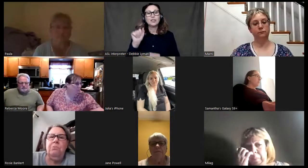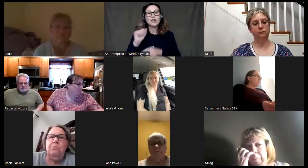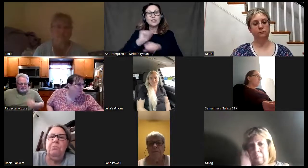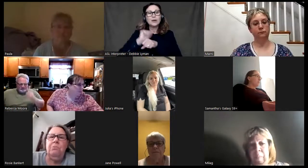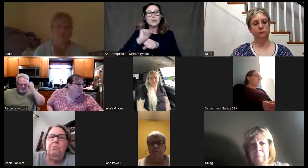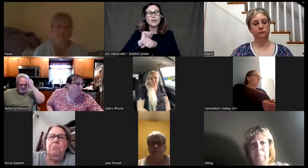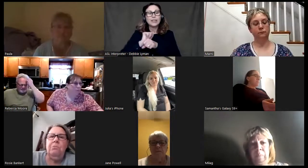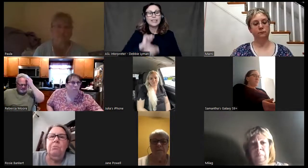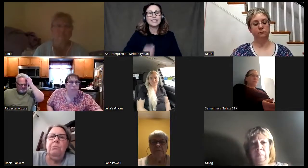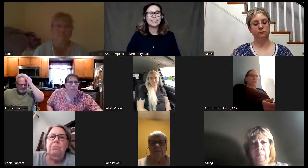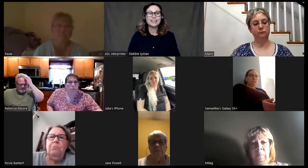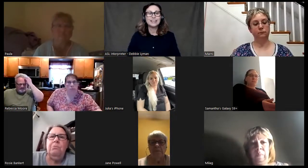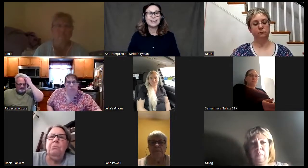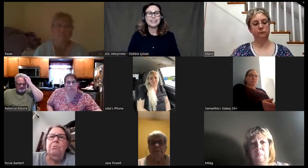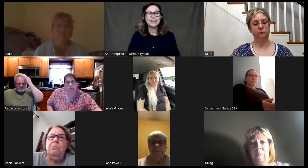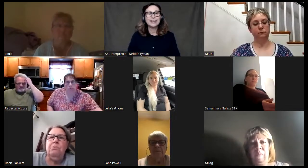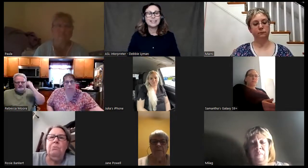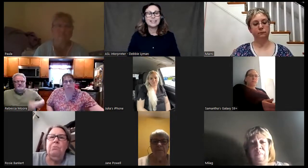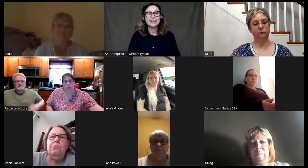Julia, are you at work?